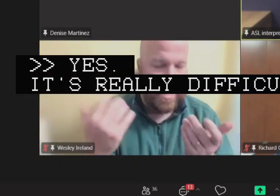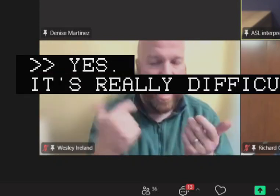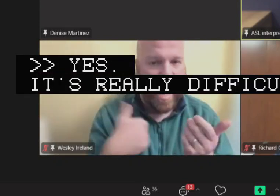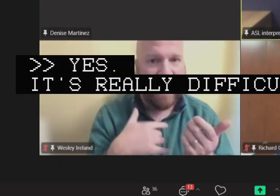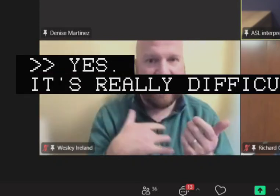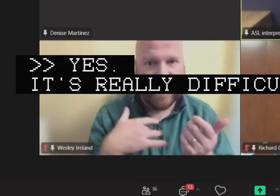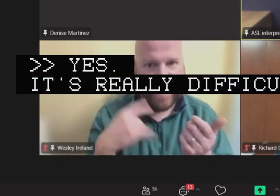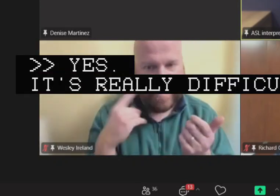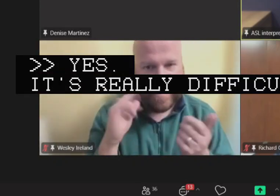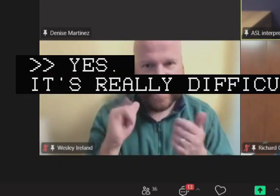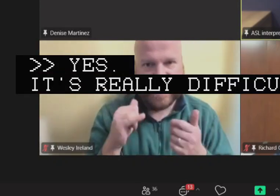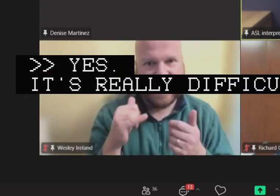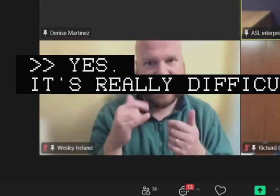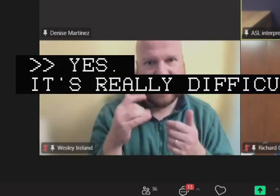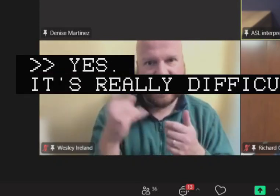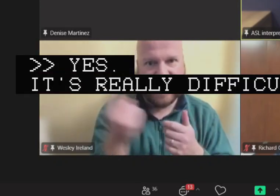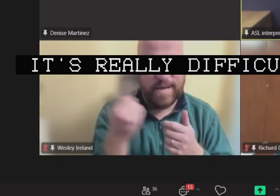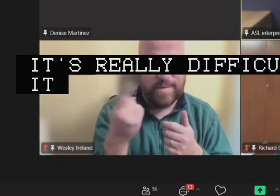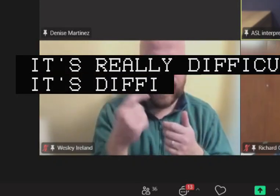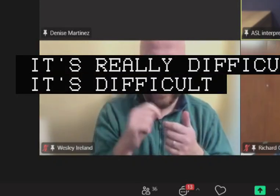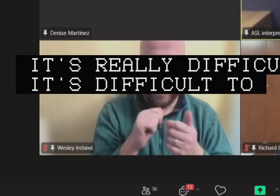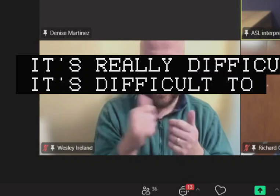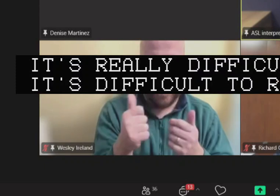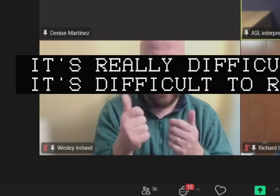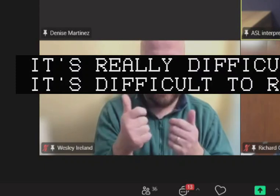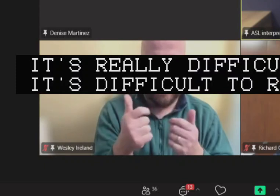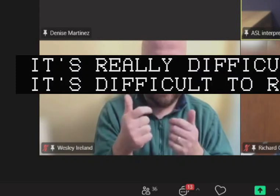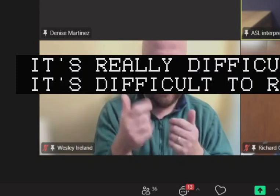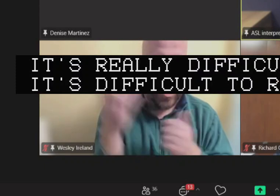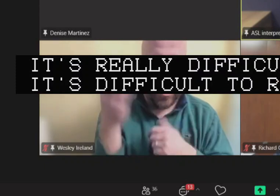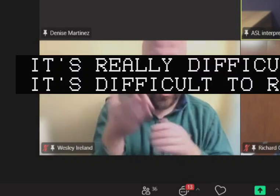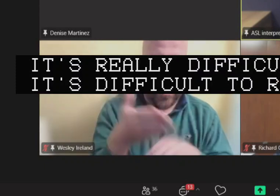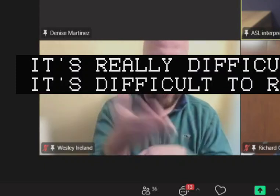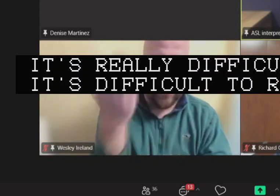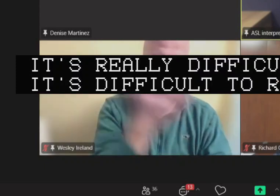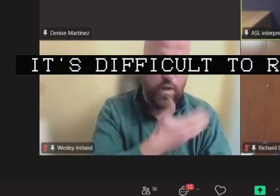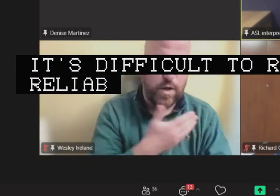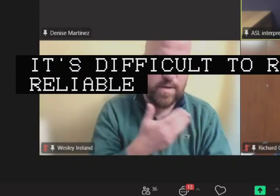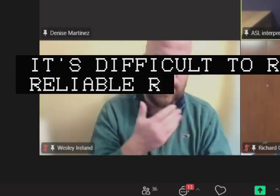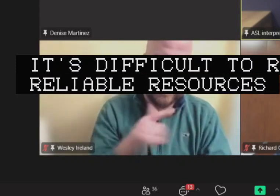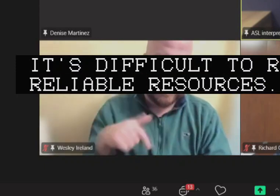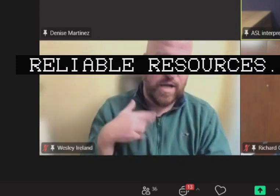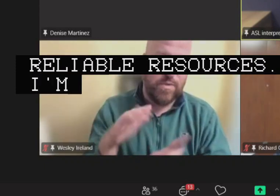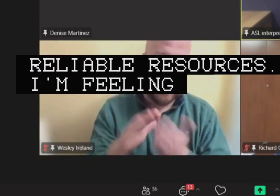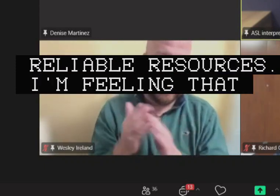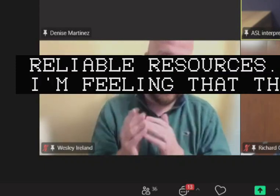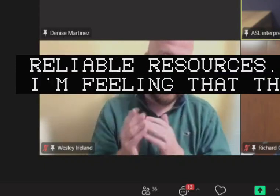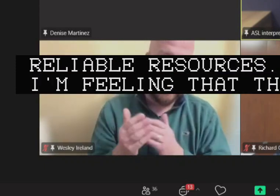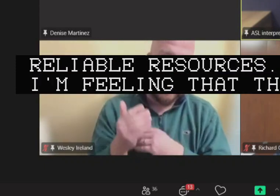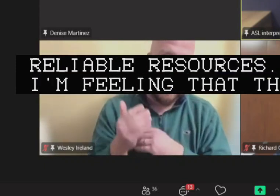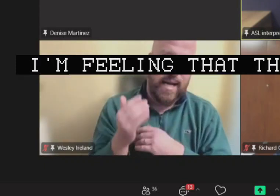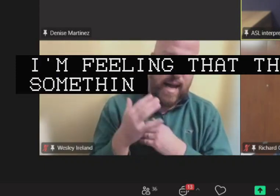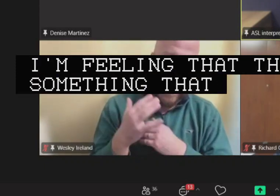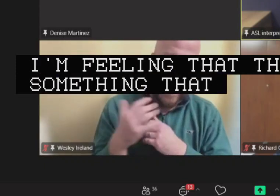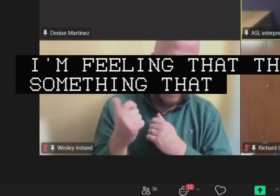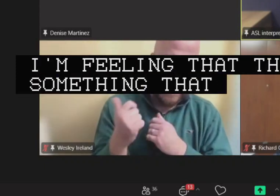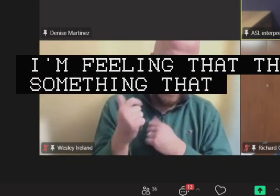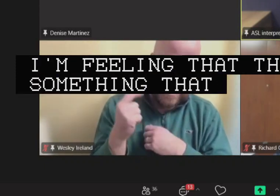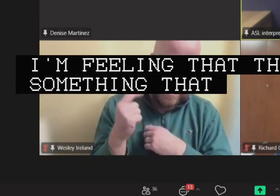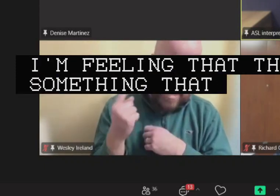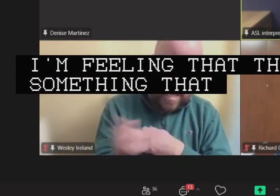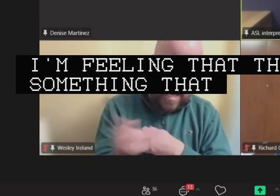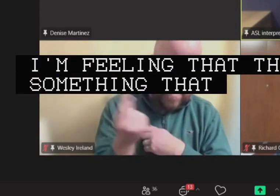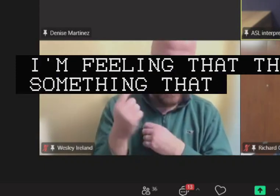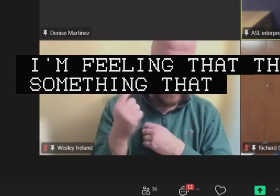reliable resources. I'm feeling that this is something that's not, this is something that has to really not